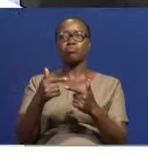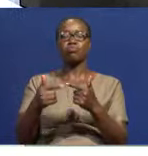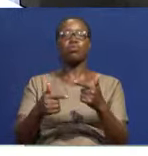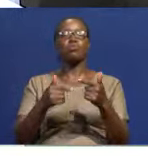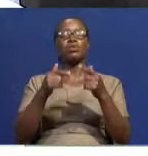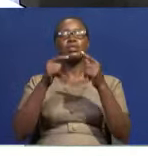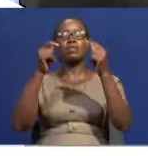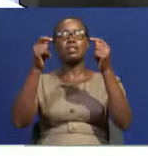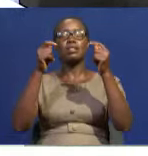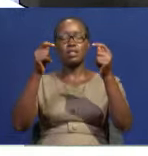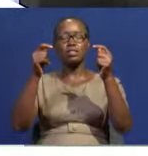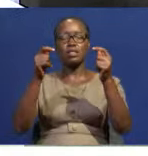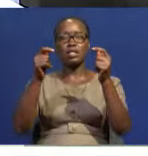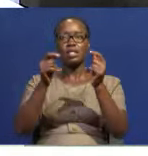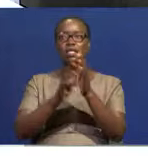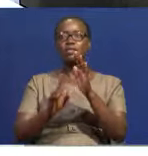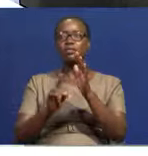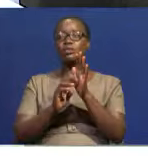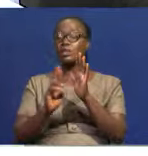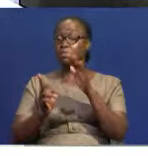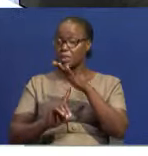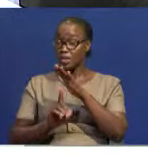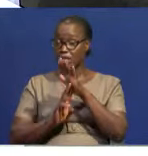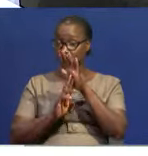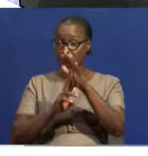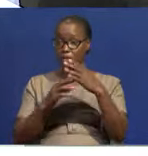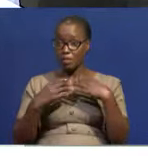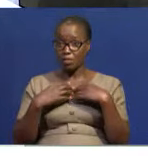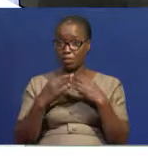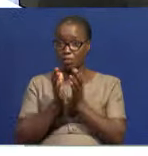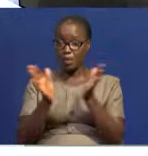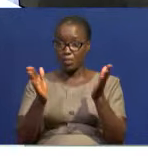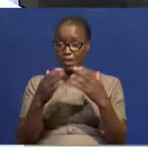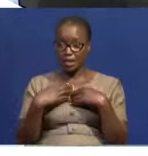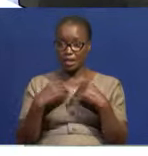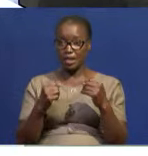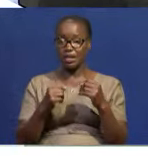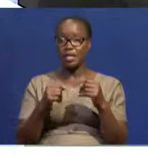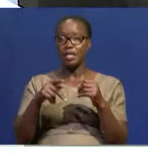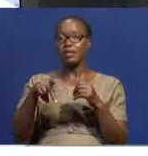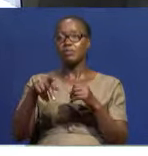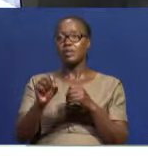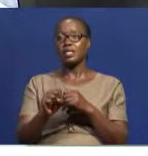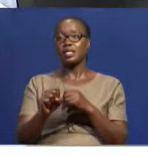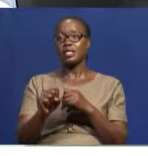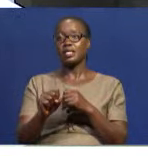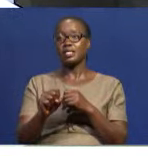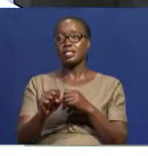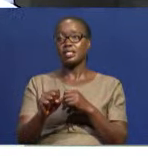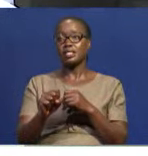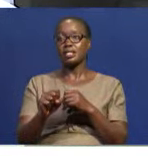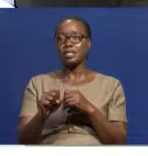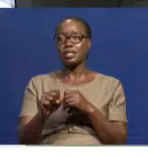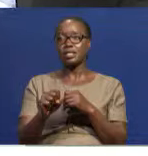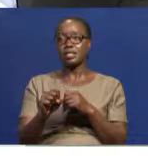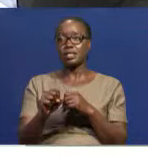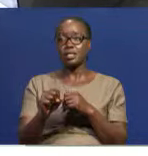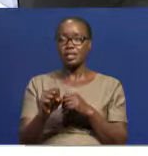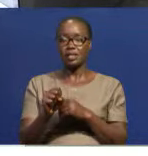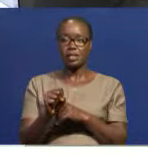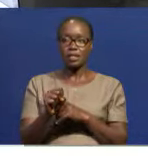The ministry was represented by Public Health and Professional Standards Principal Secretary Mary Muthoni, while the Union Secretary